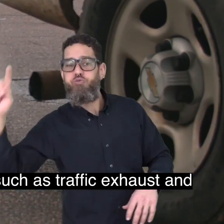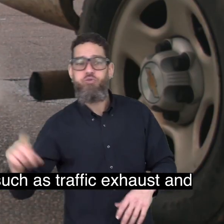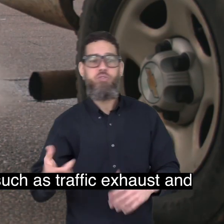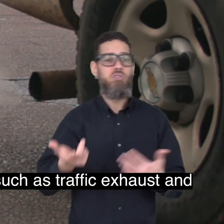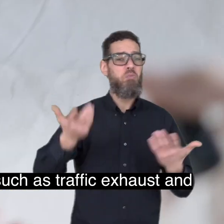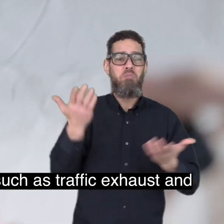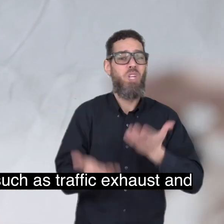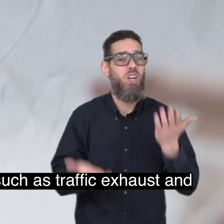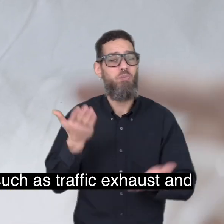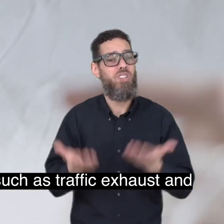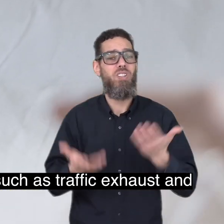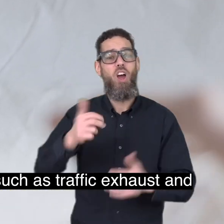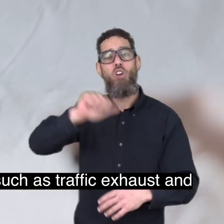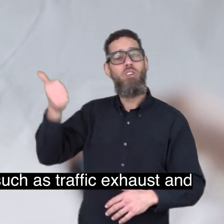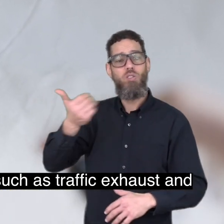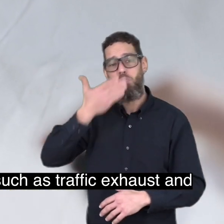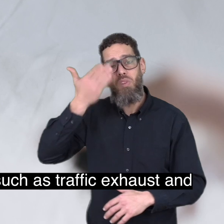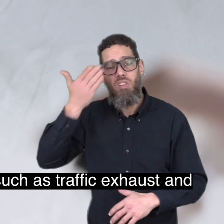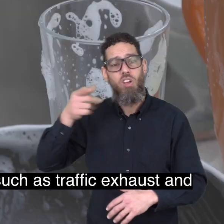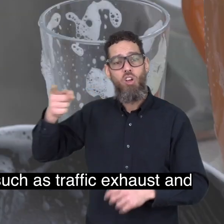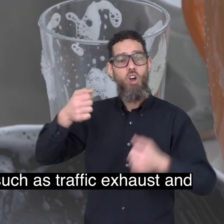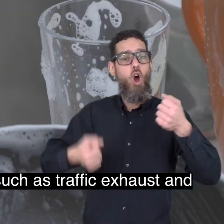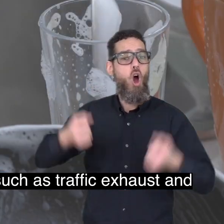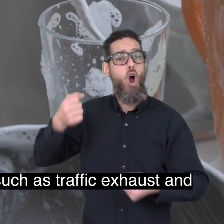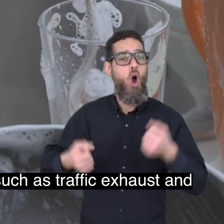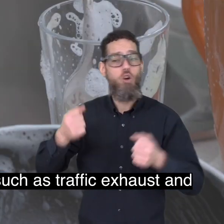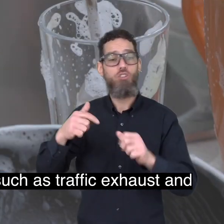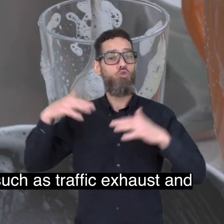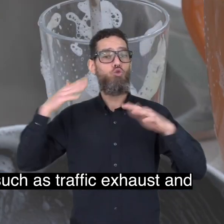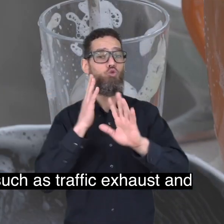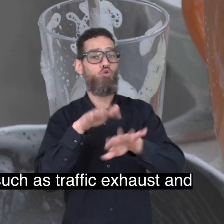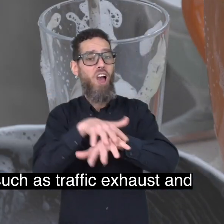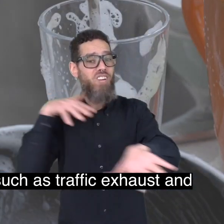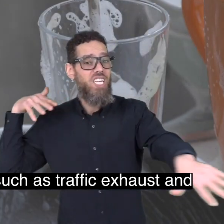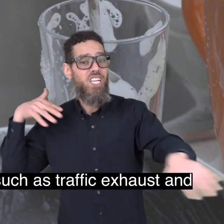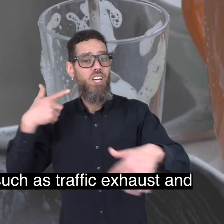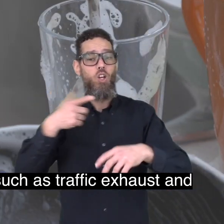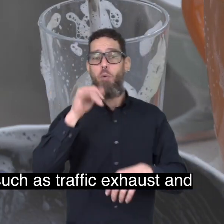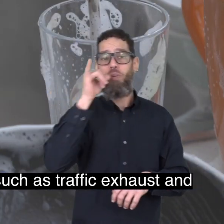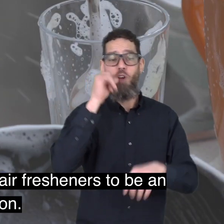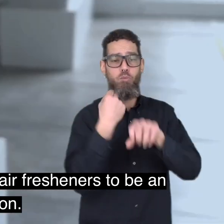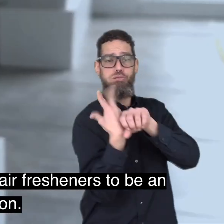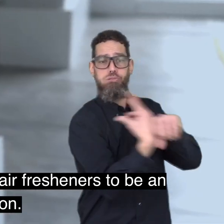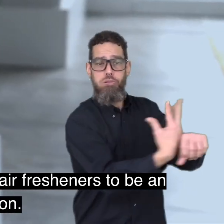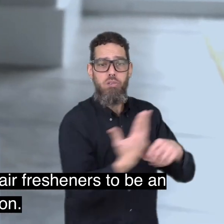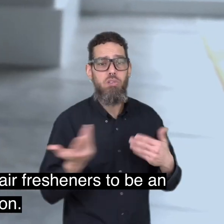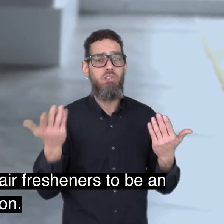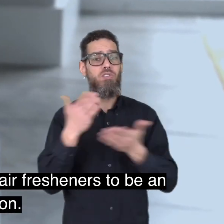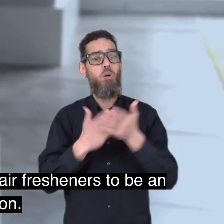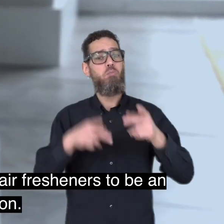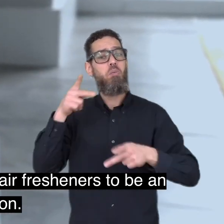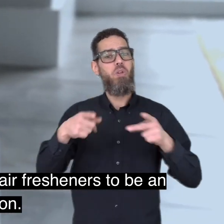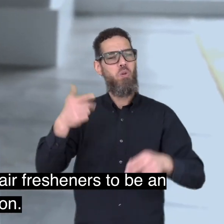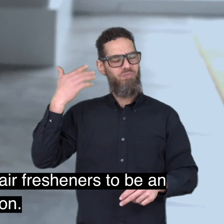traffic exhaust and fragrances. Many with MCS find fragrances, cleaning supplies, and air fresheners